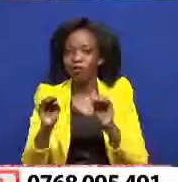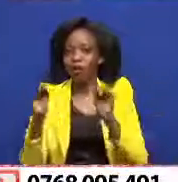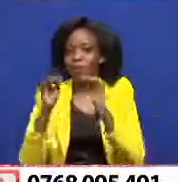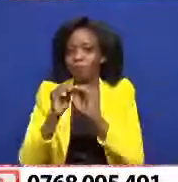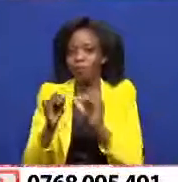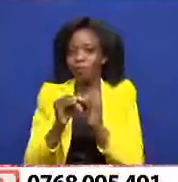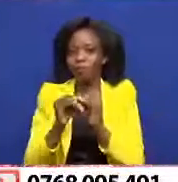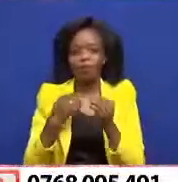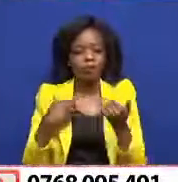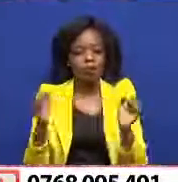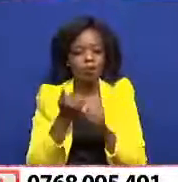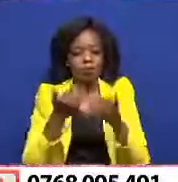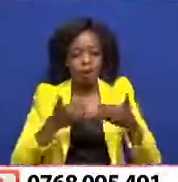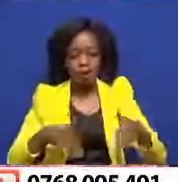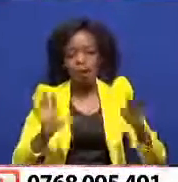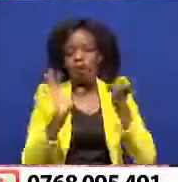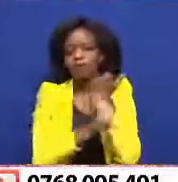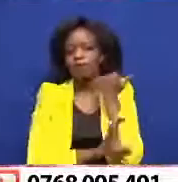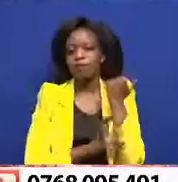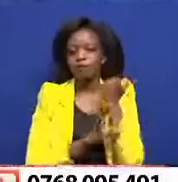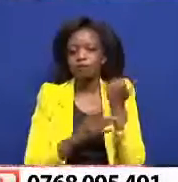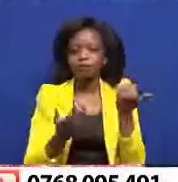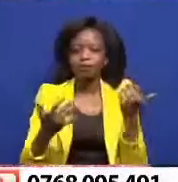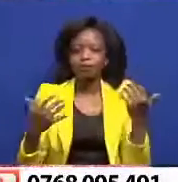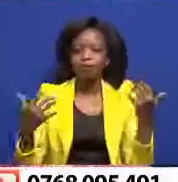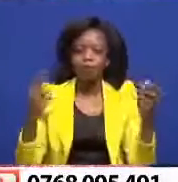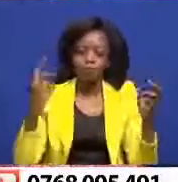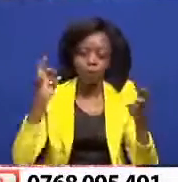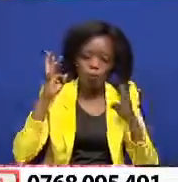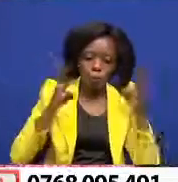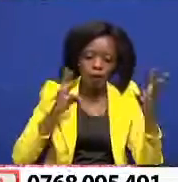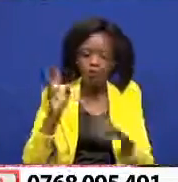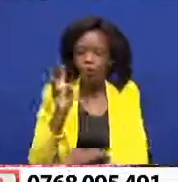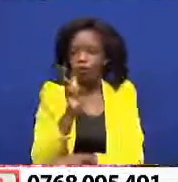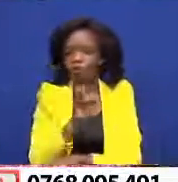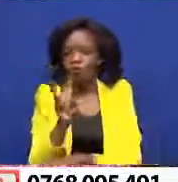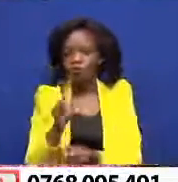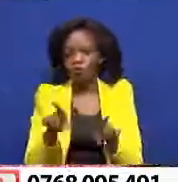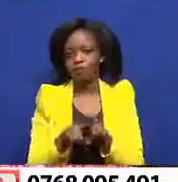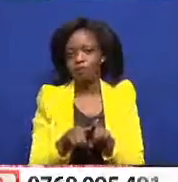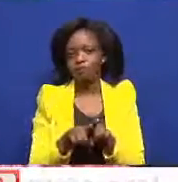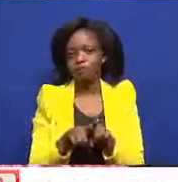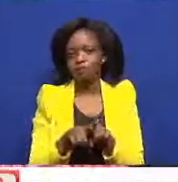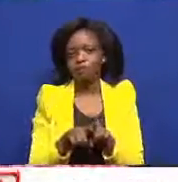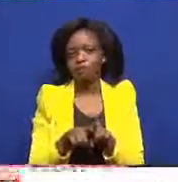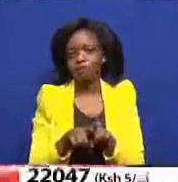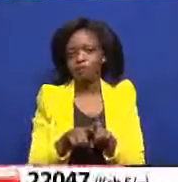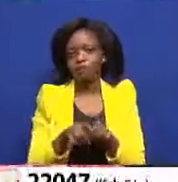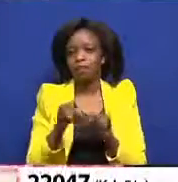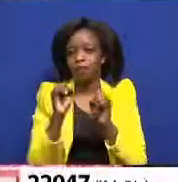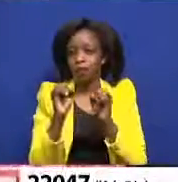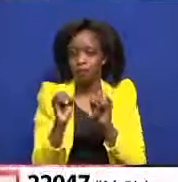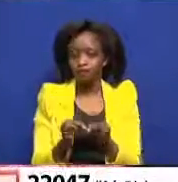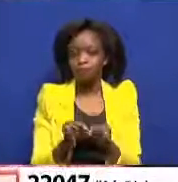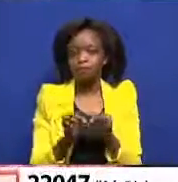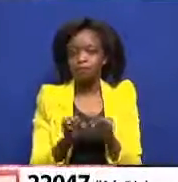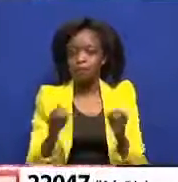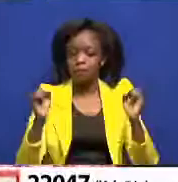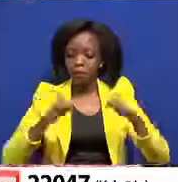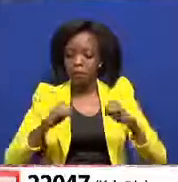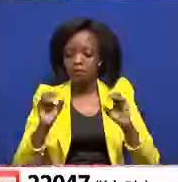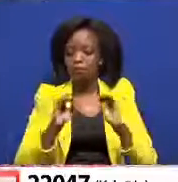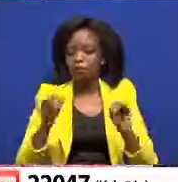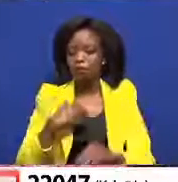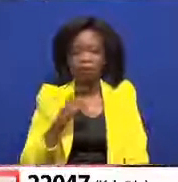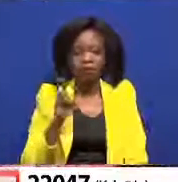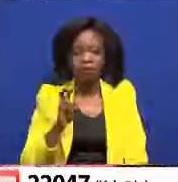keep the country, you know, in abeyance and, you know, the country watching and well. Because if they're not agreeing, then I don't